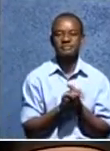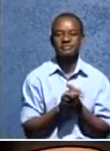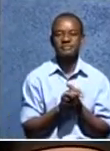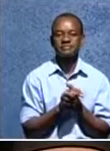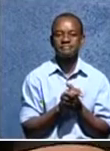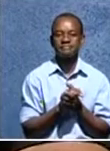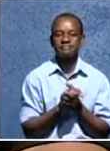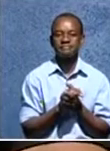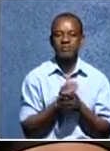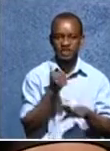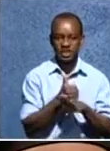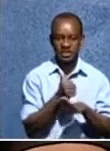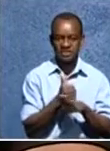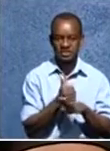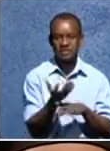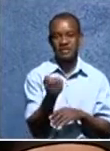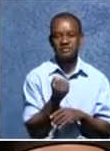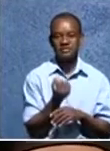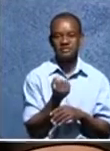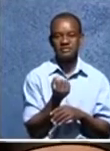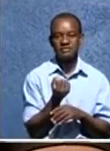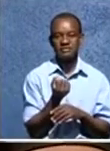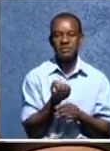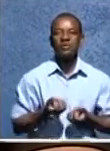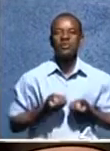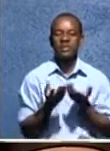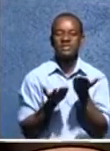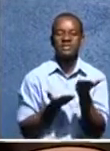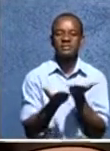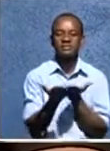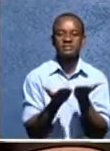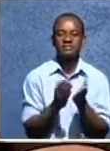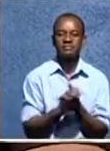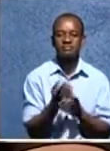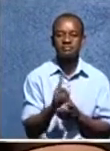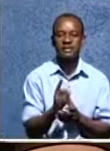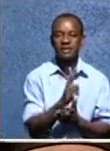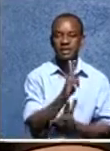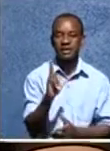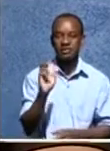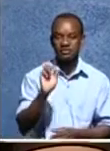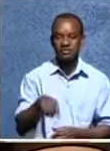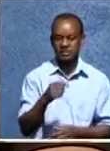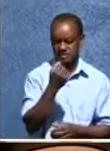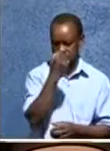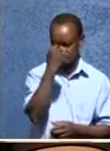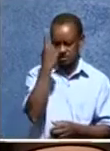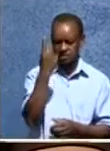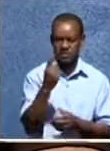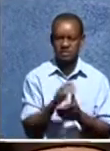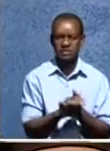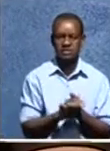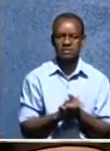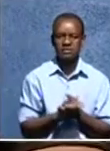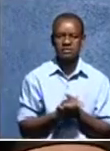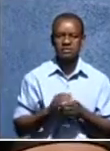service delivery. I think it's also very key that as a nation we need to understand our tourists. What do they need?